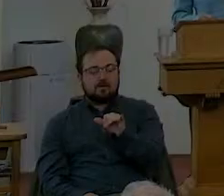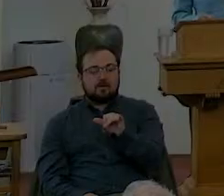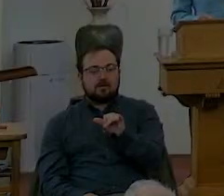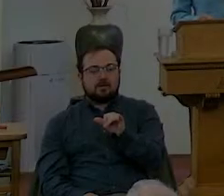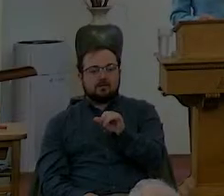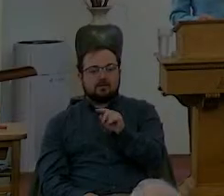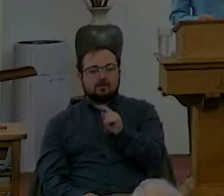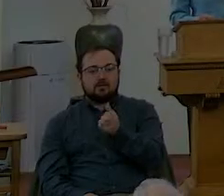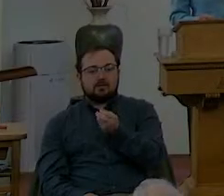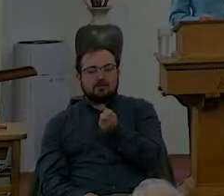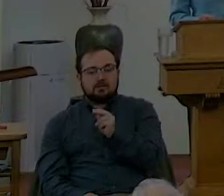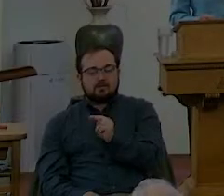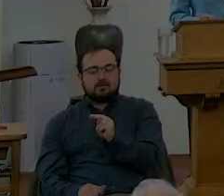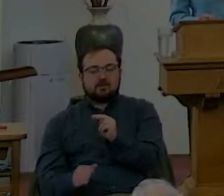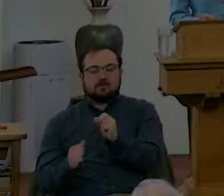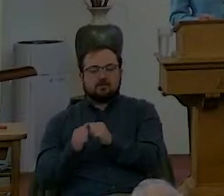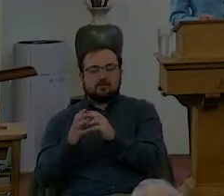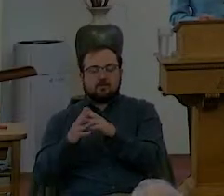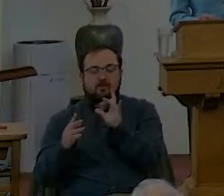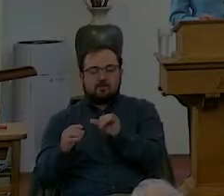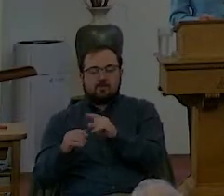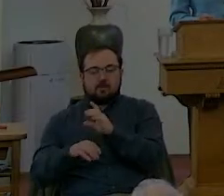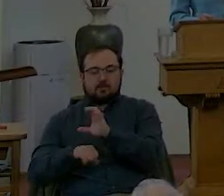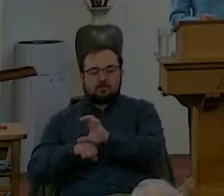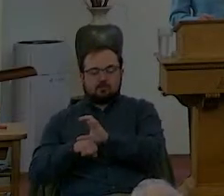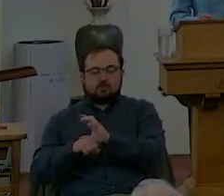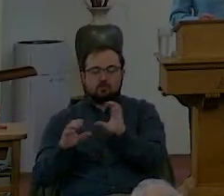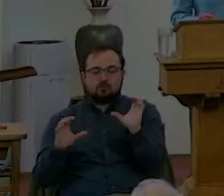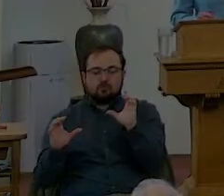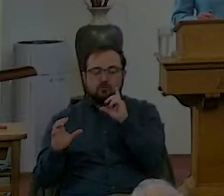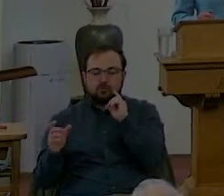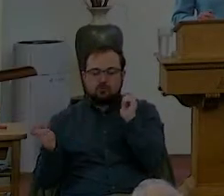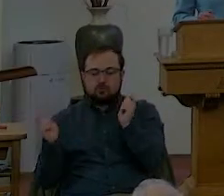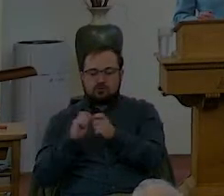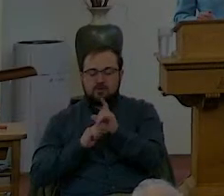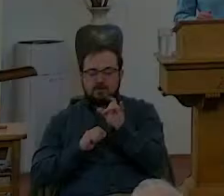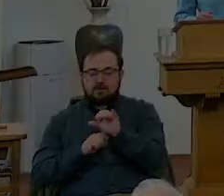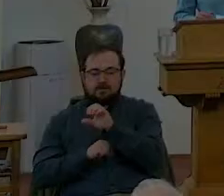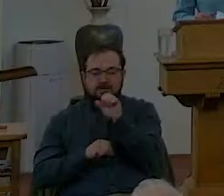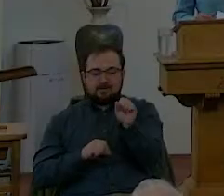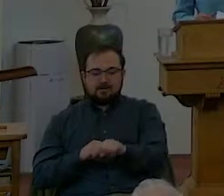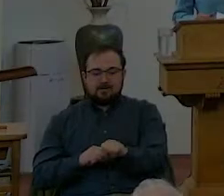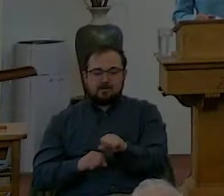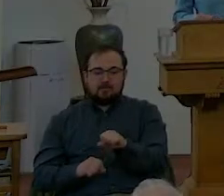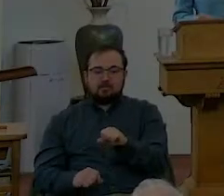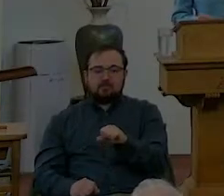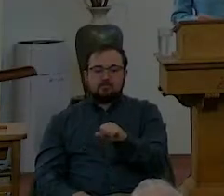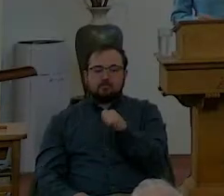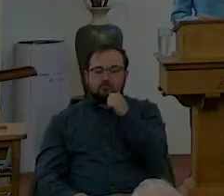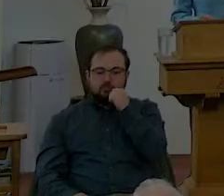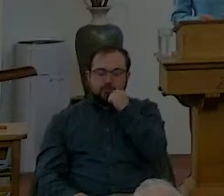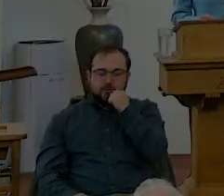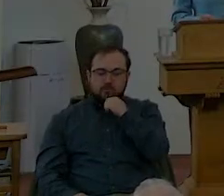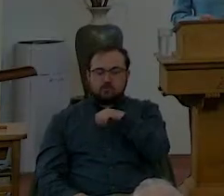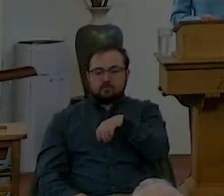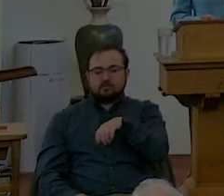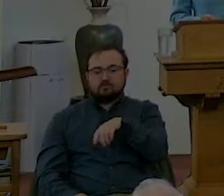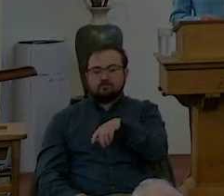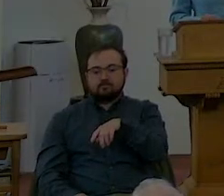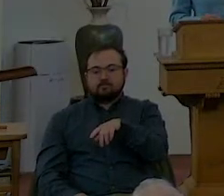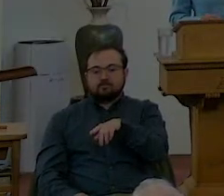church, began to work together to find ways to change Salem's racial climate. These